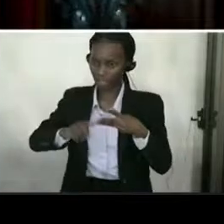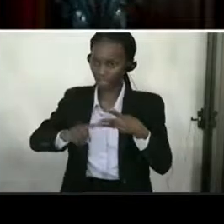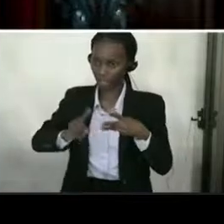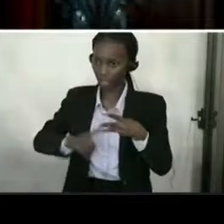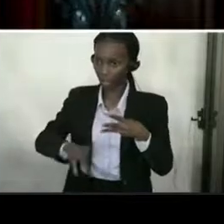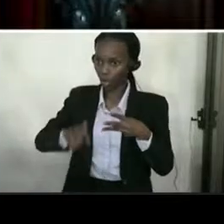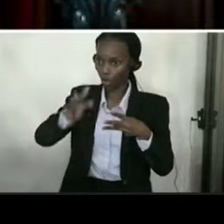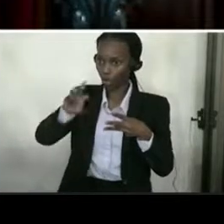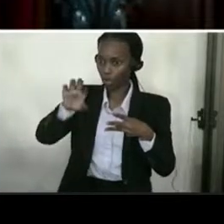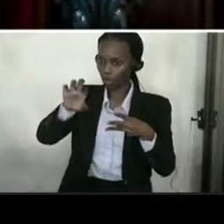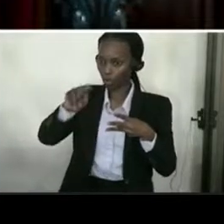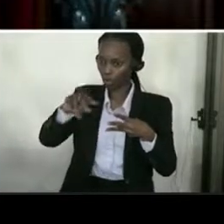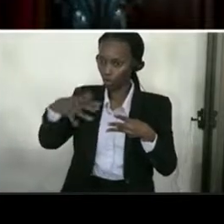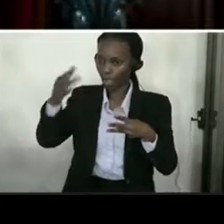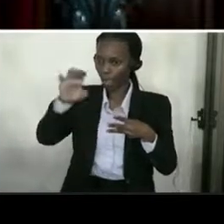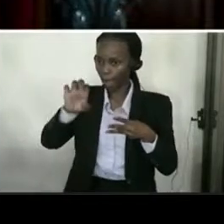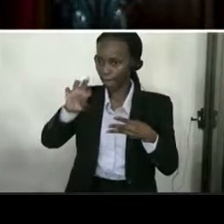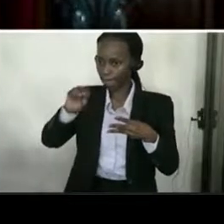Emona, and Hambanati